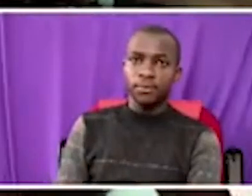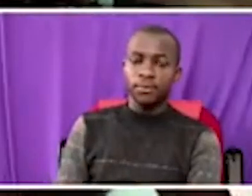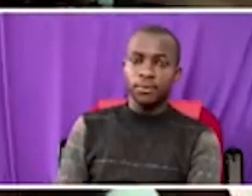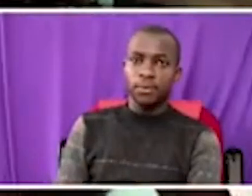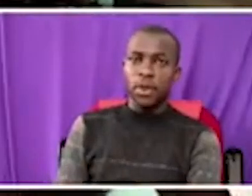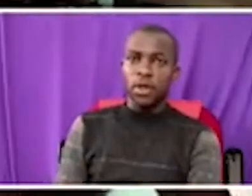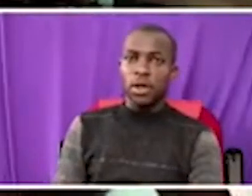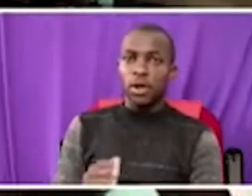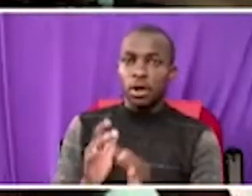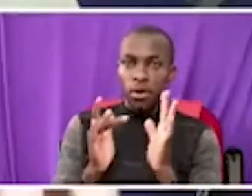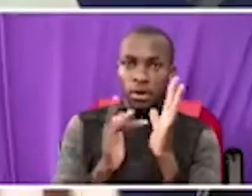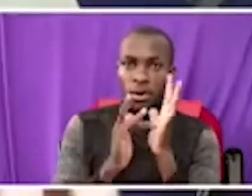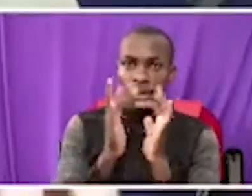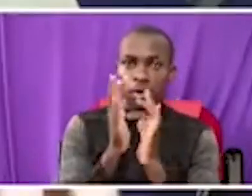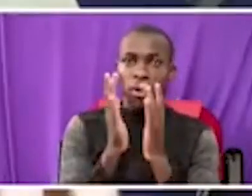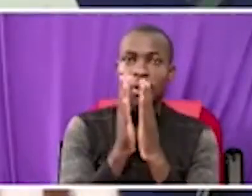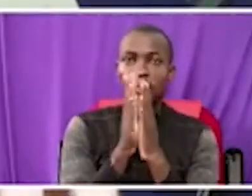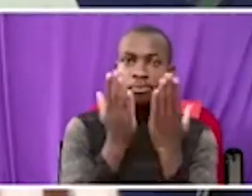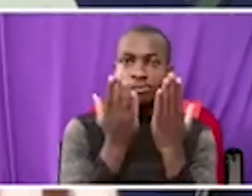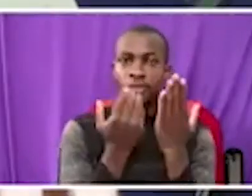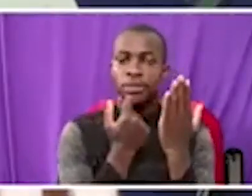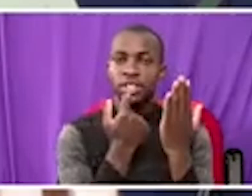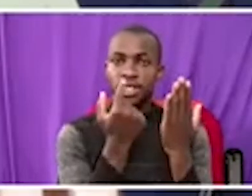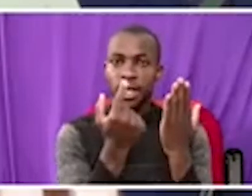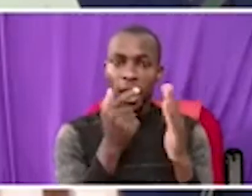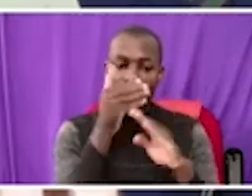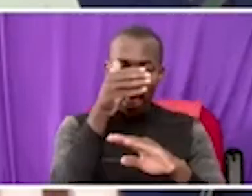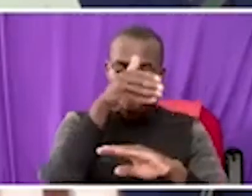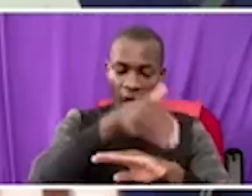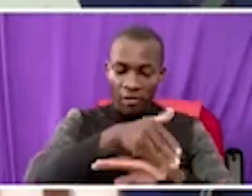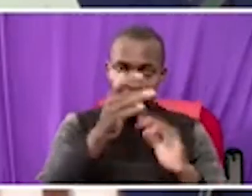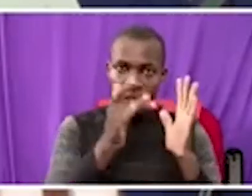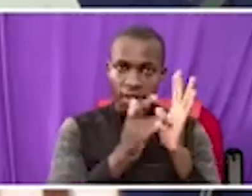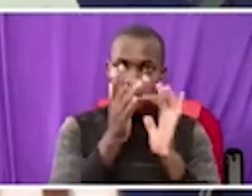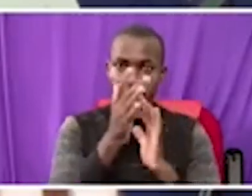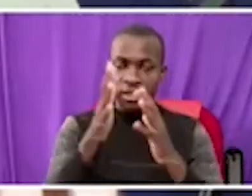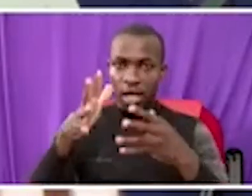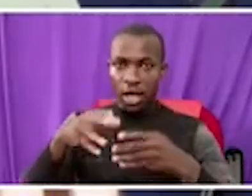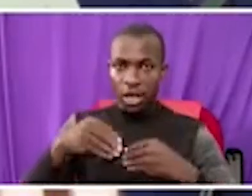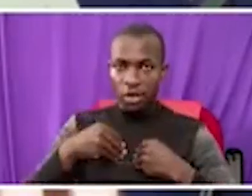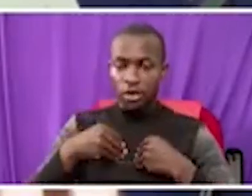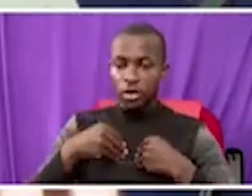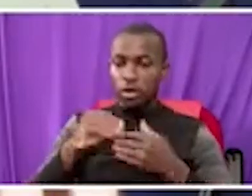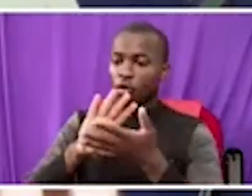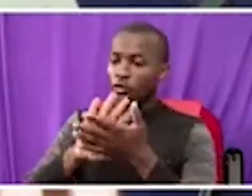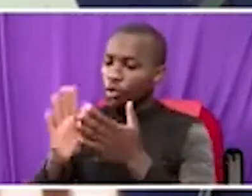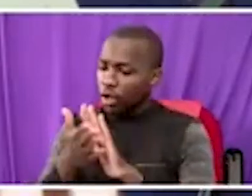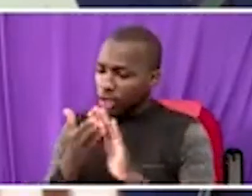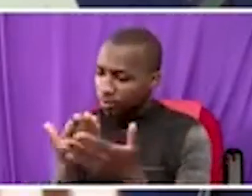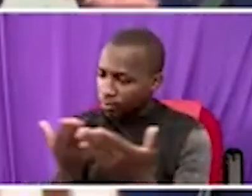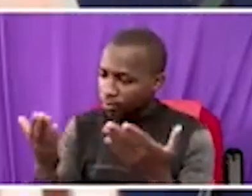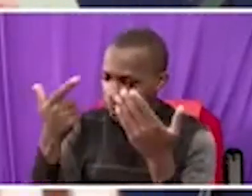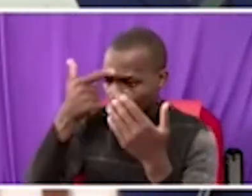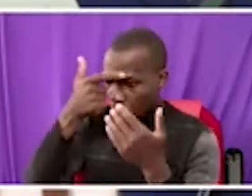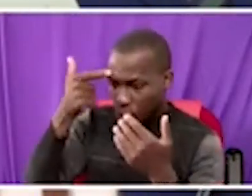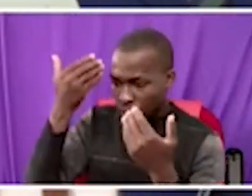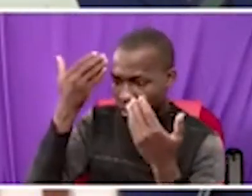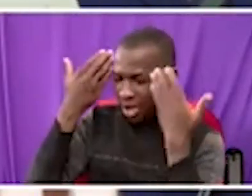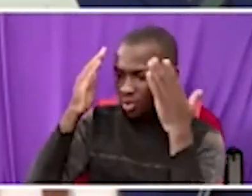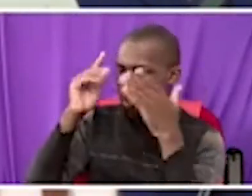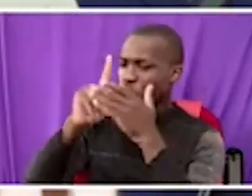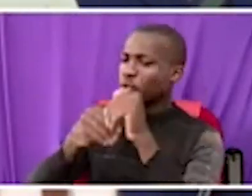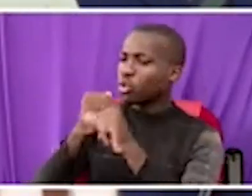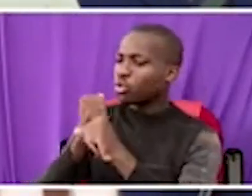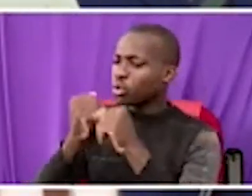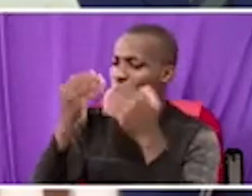And the Bible says, after Jesus had said, Father, forgive them for they don't know what they're doing, he said, Father, into your